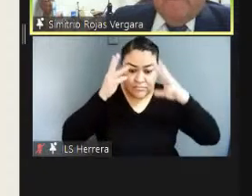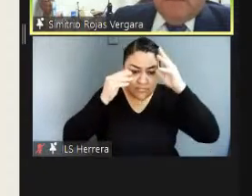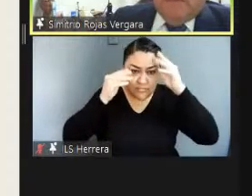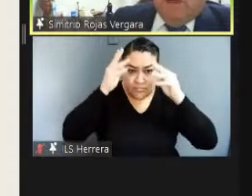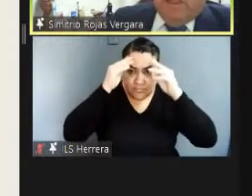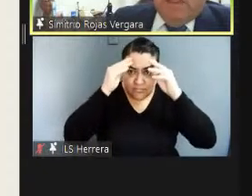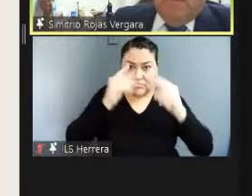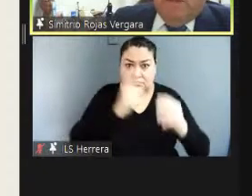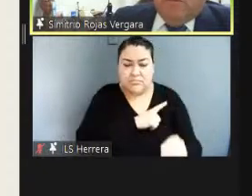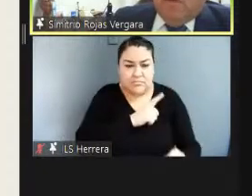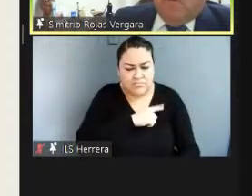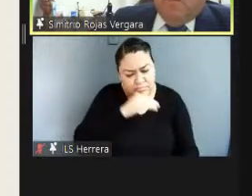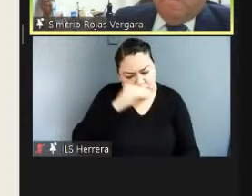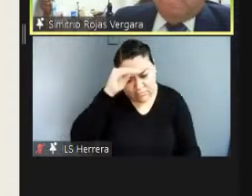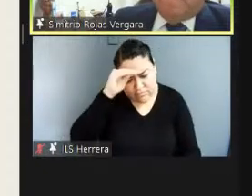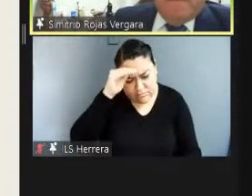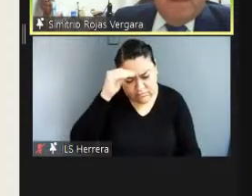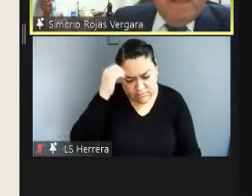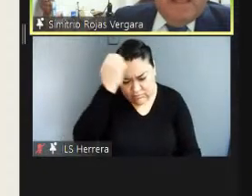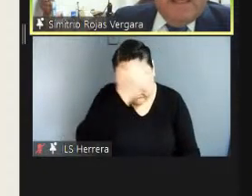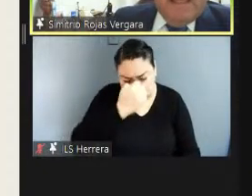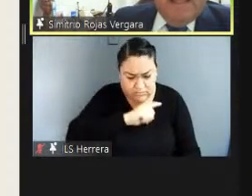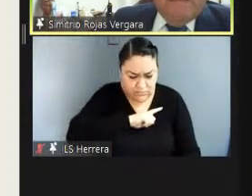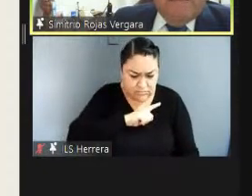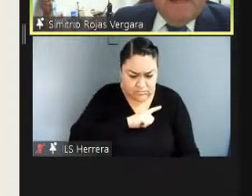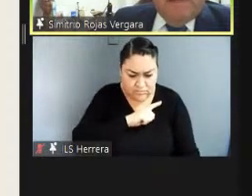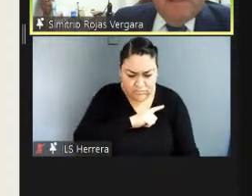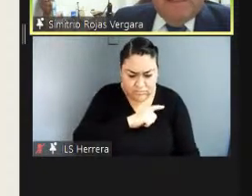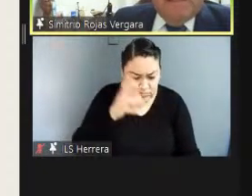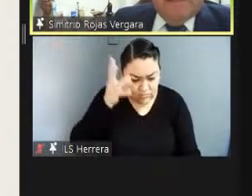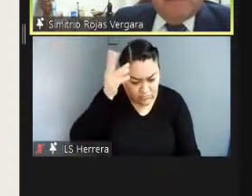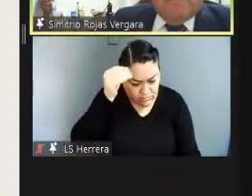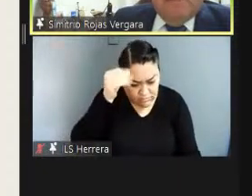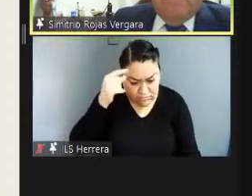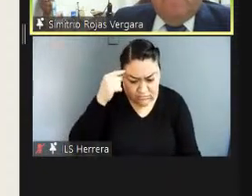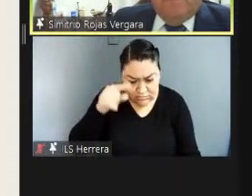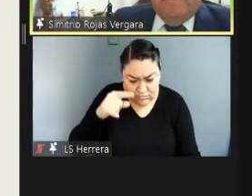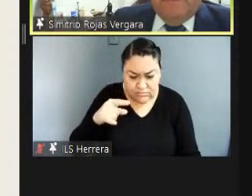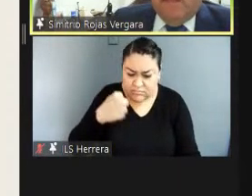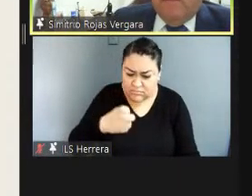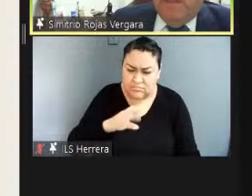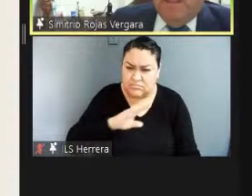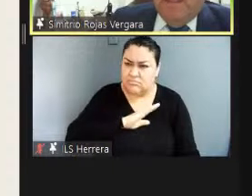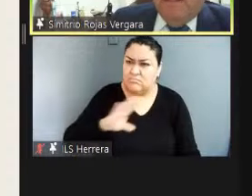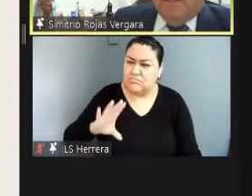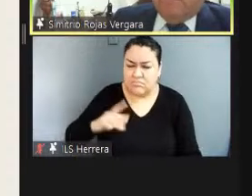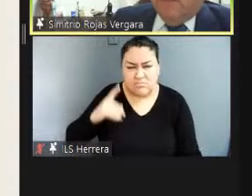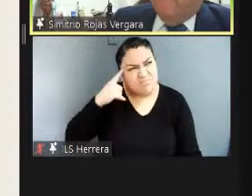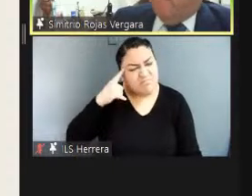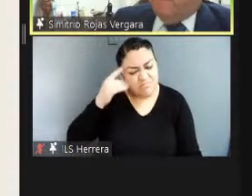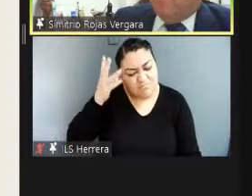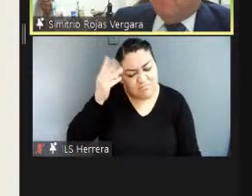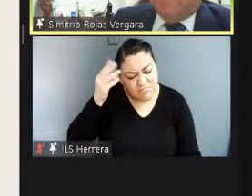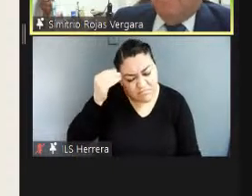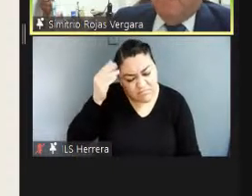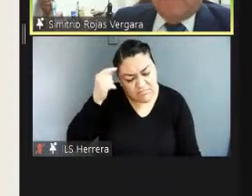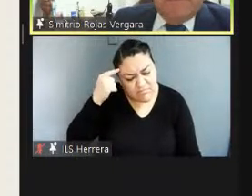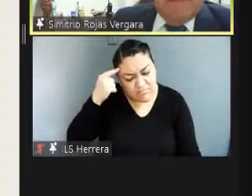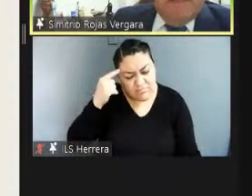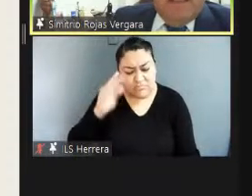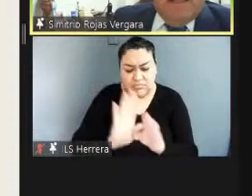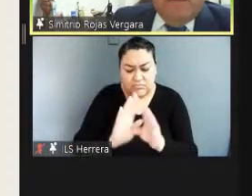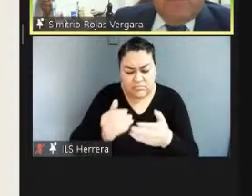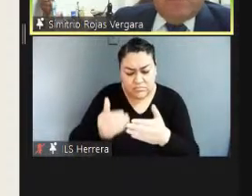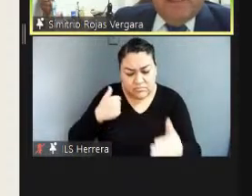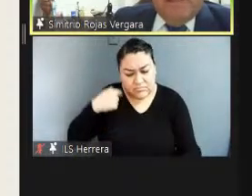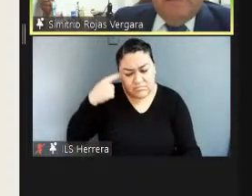learning, have the capacity of critical, reflexive, and autonomous thinking. This needs a reasoning that is